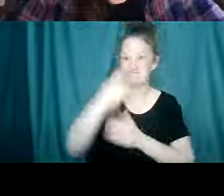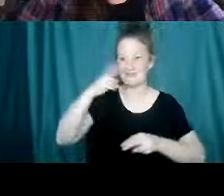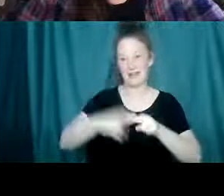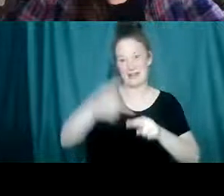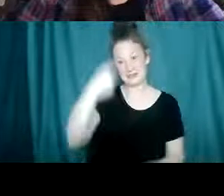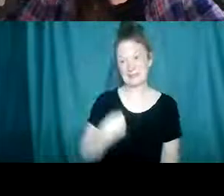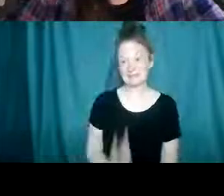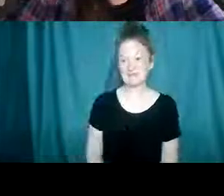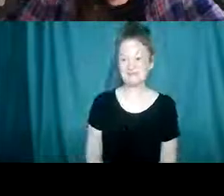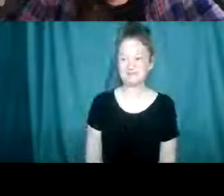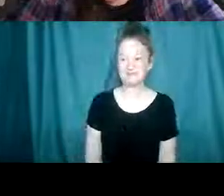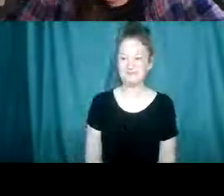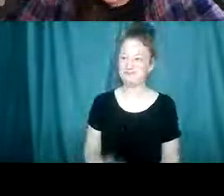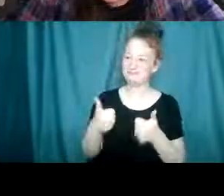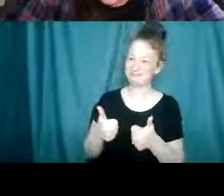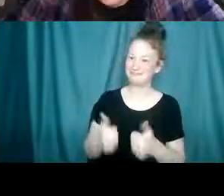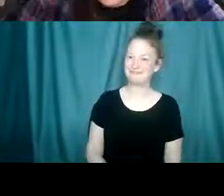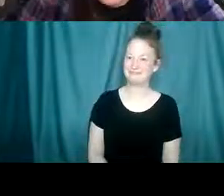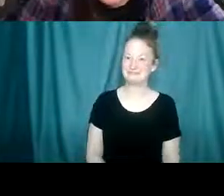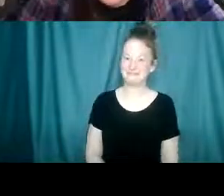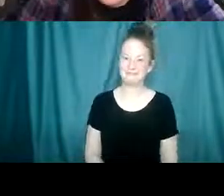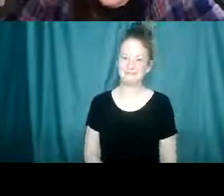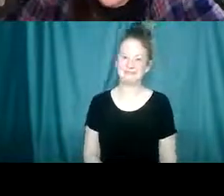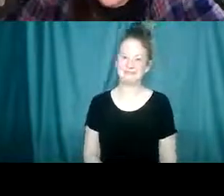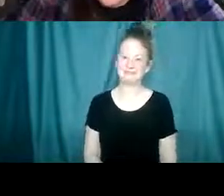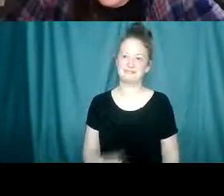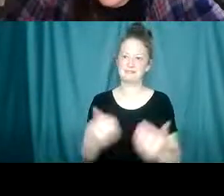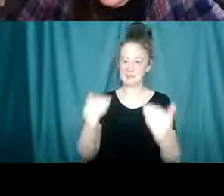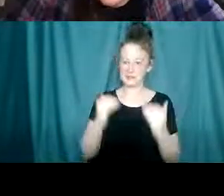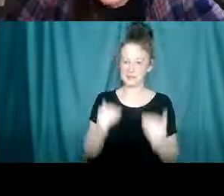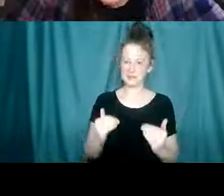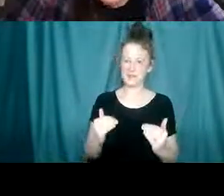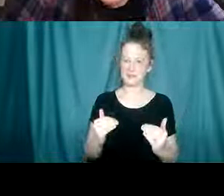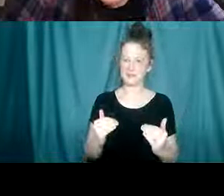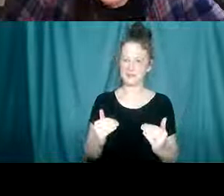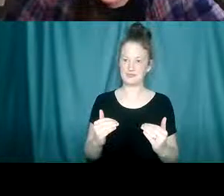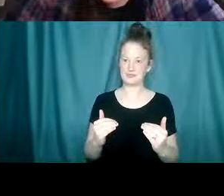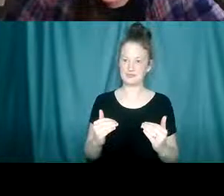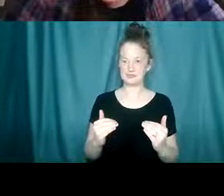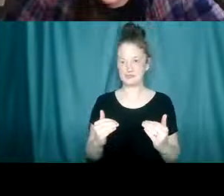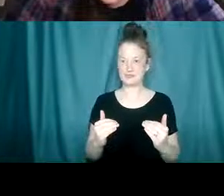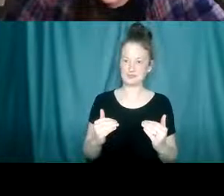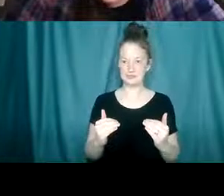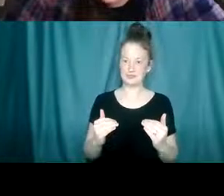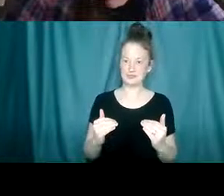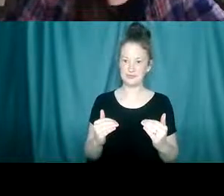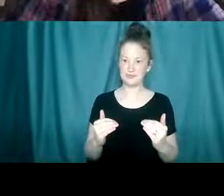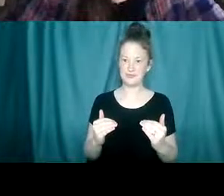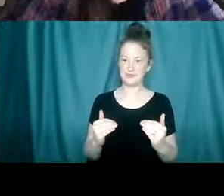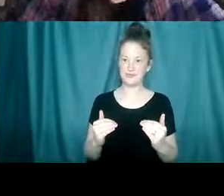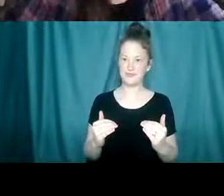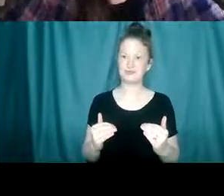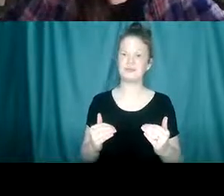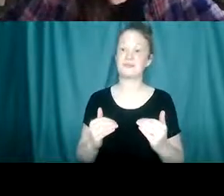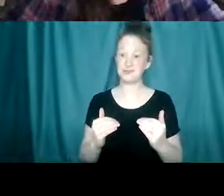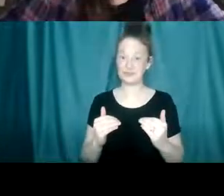me. Awesome. Sounds good. Let's see. this